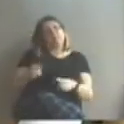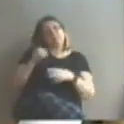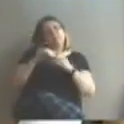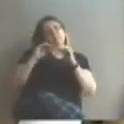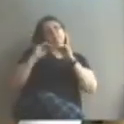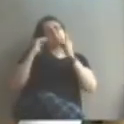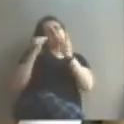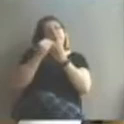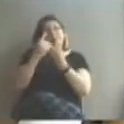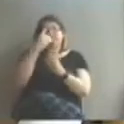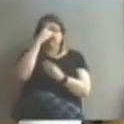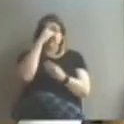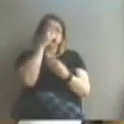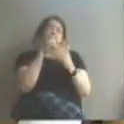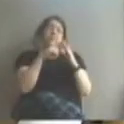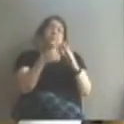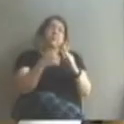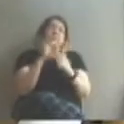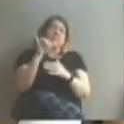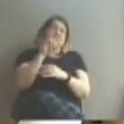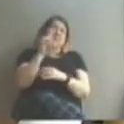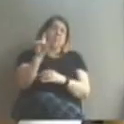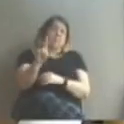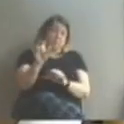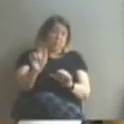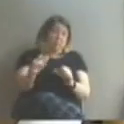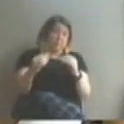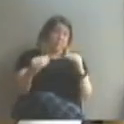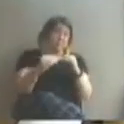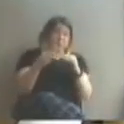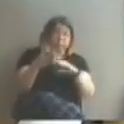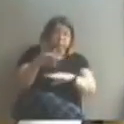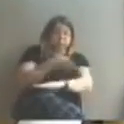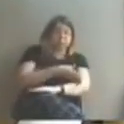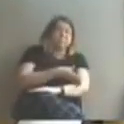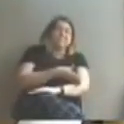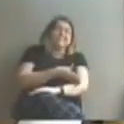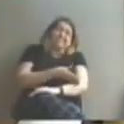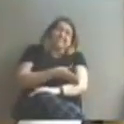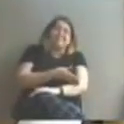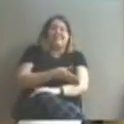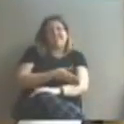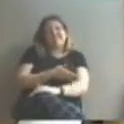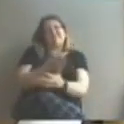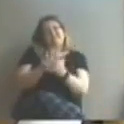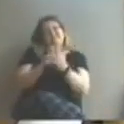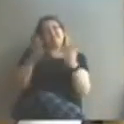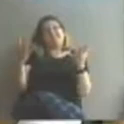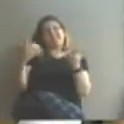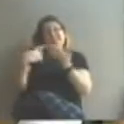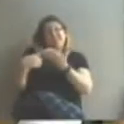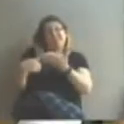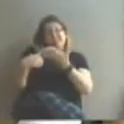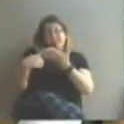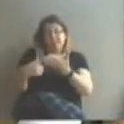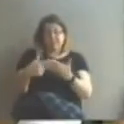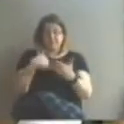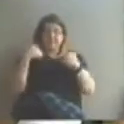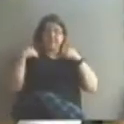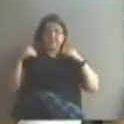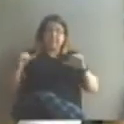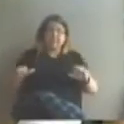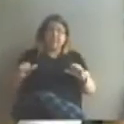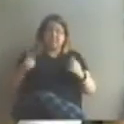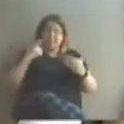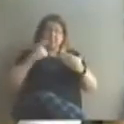organization. I think it's a start. That question of could it be more, that's a longer conversation. And do I have the capacity